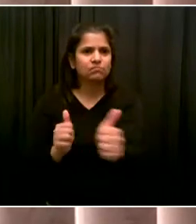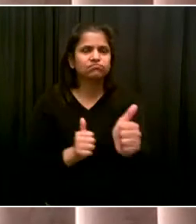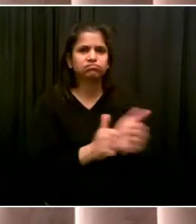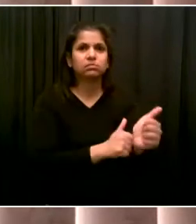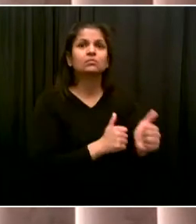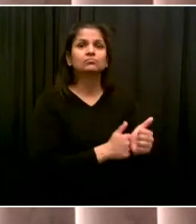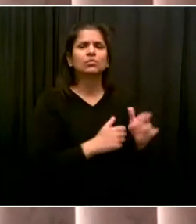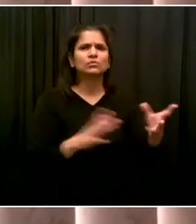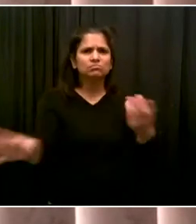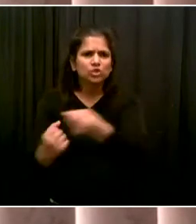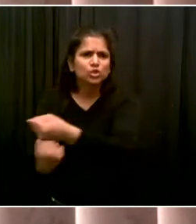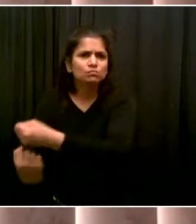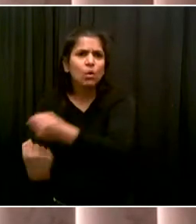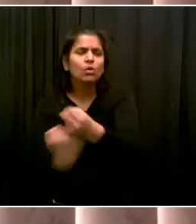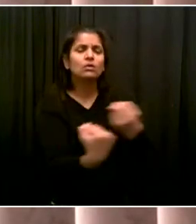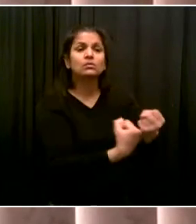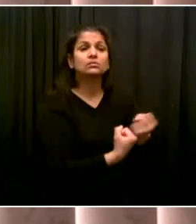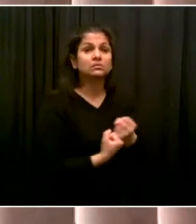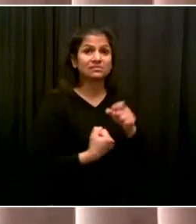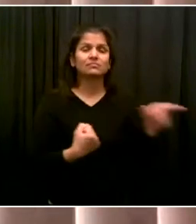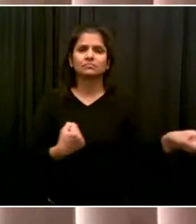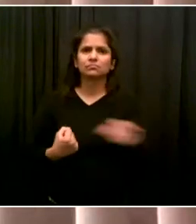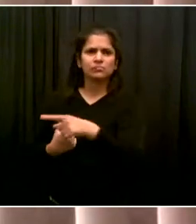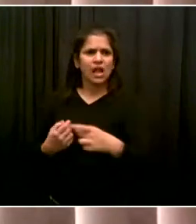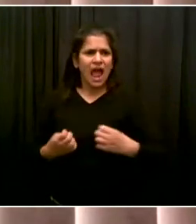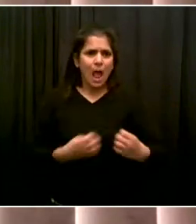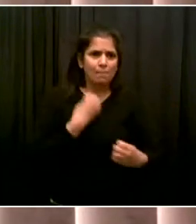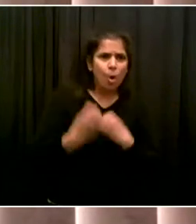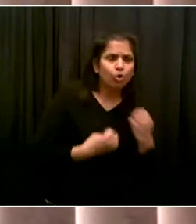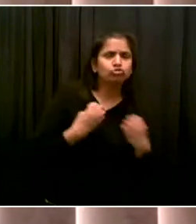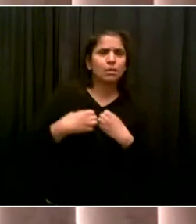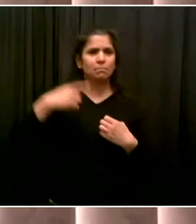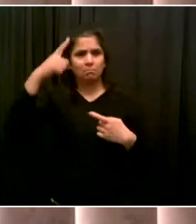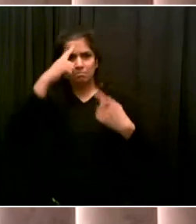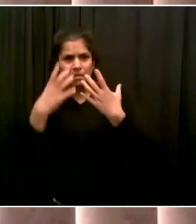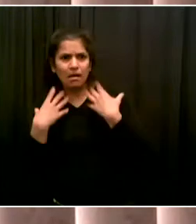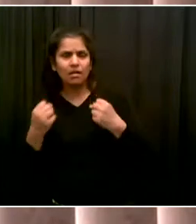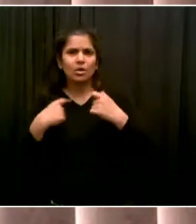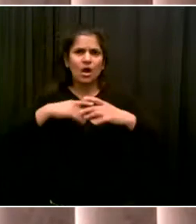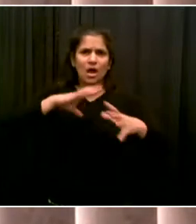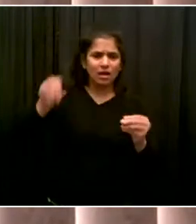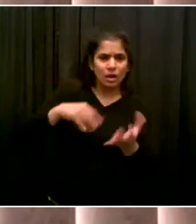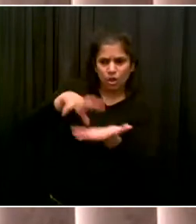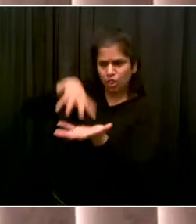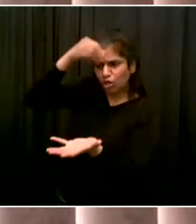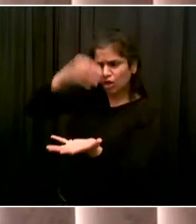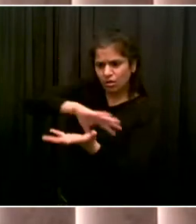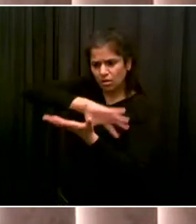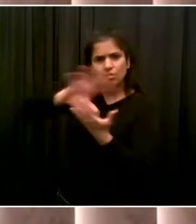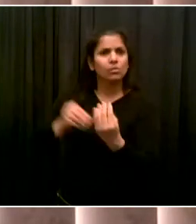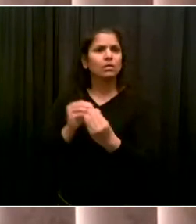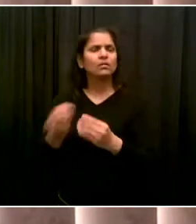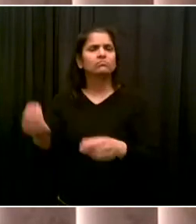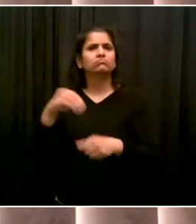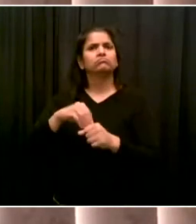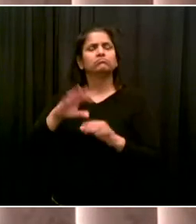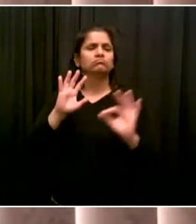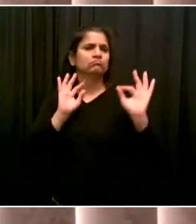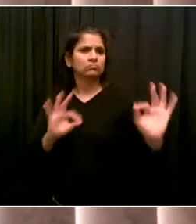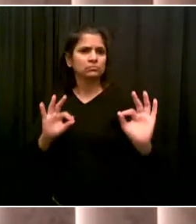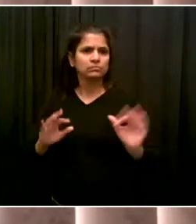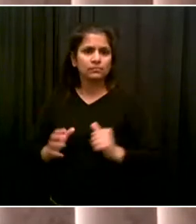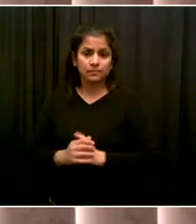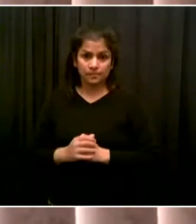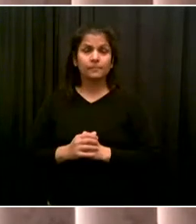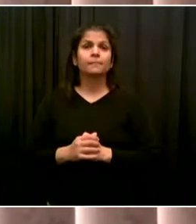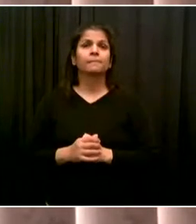to me, quite frankly, is a grand slam home run. And I would also argue that there's an issue of equity here, because if you're a